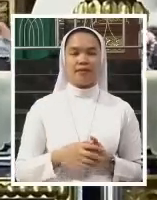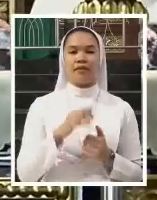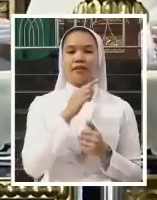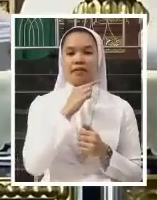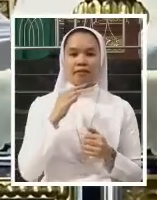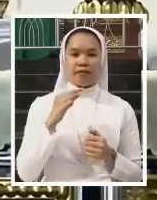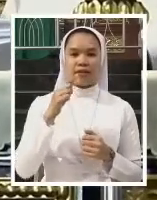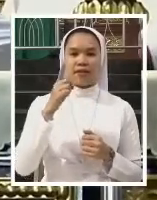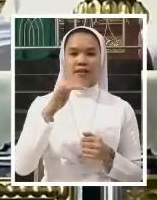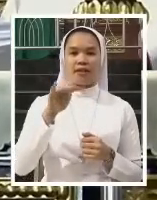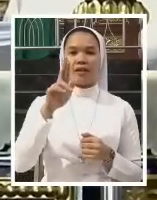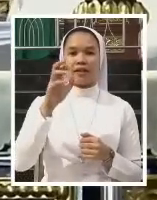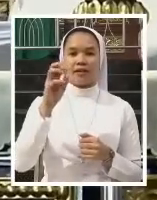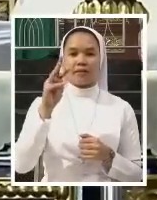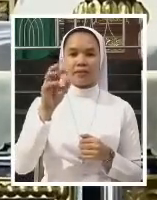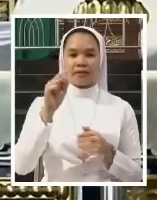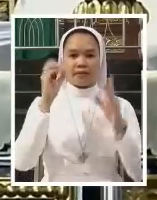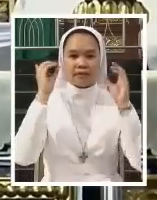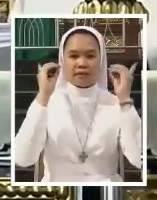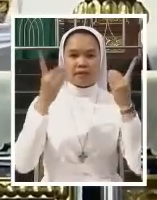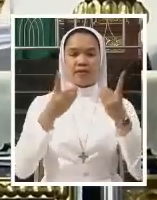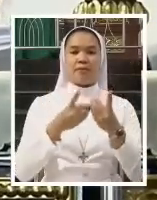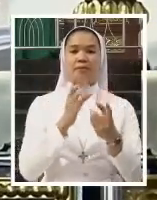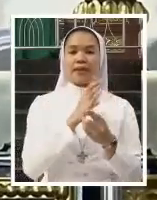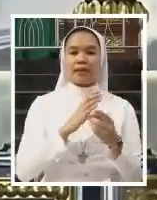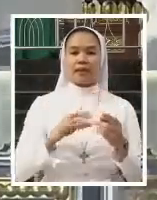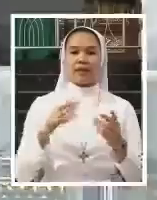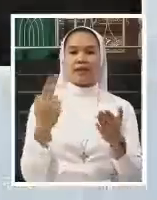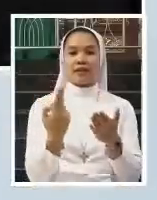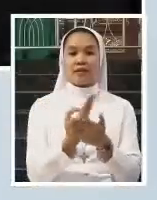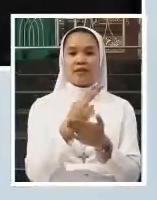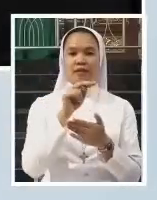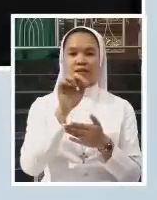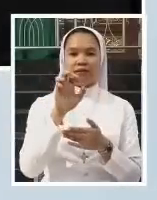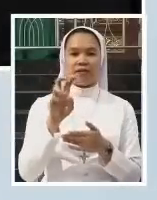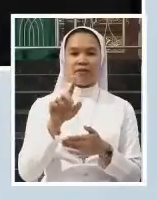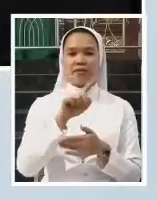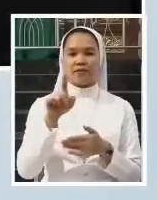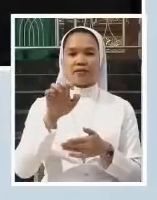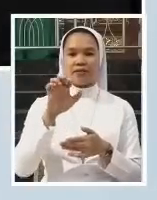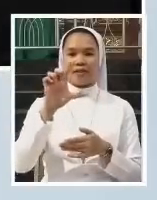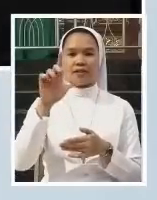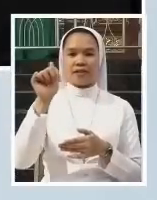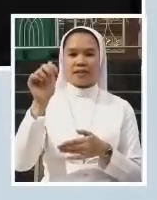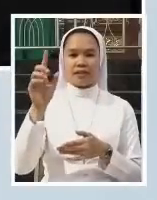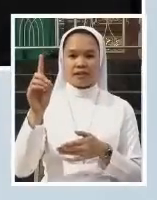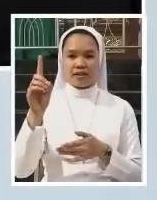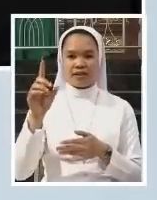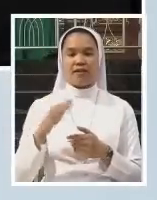Father Rex Ramos, Diocese of Christchurch, New Zealand.